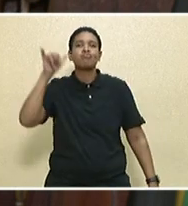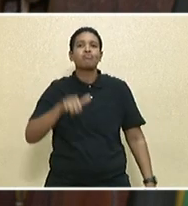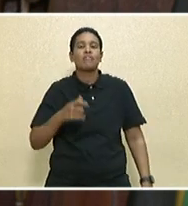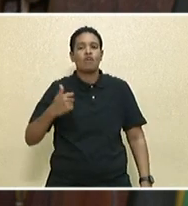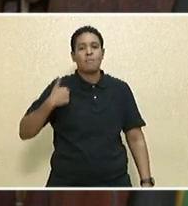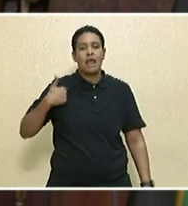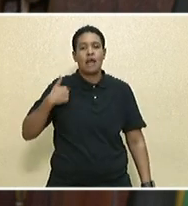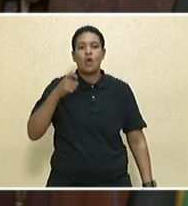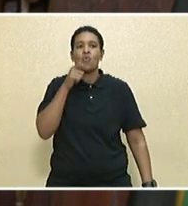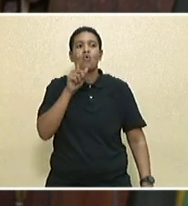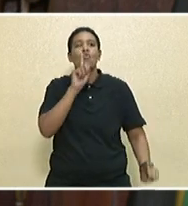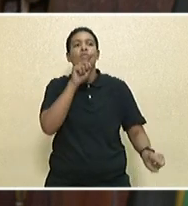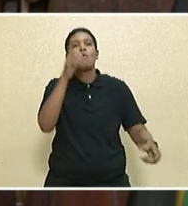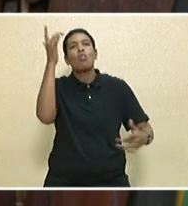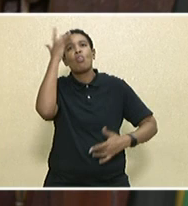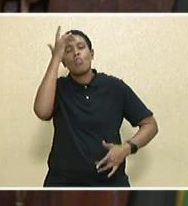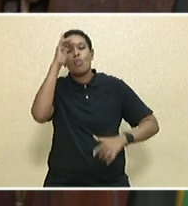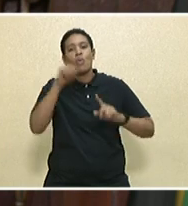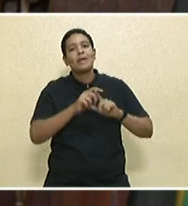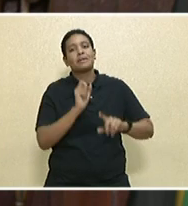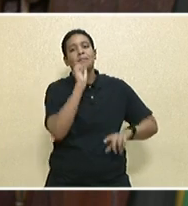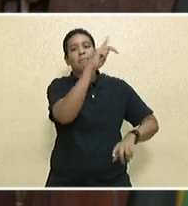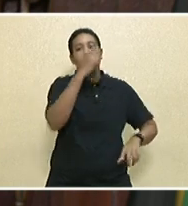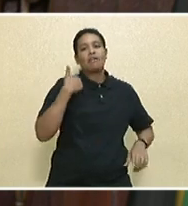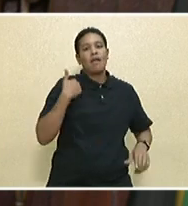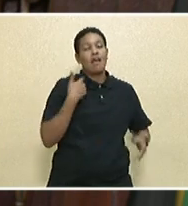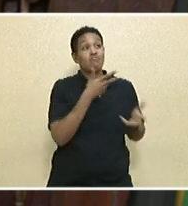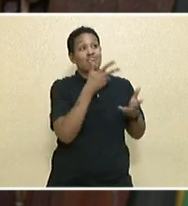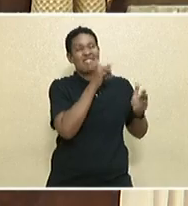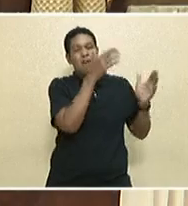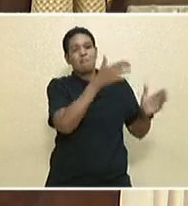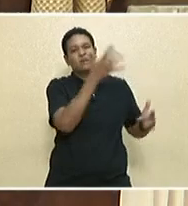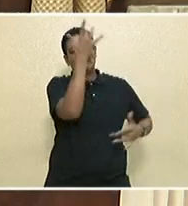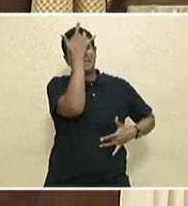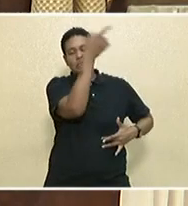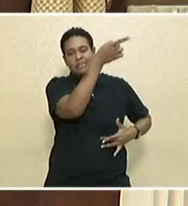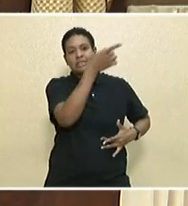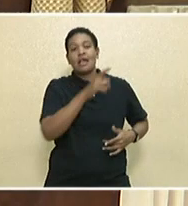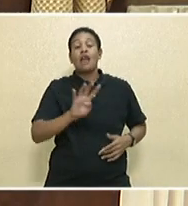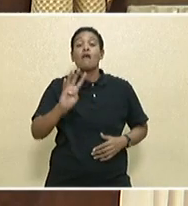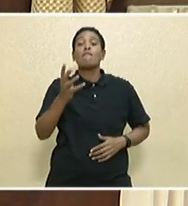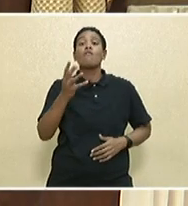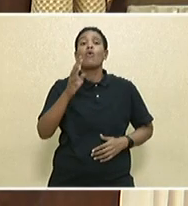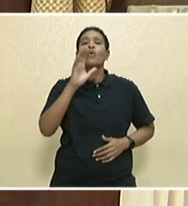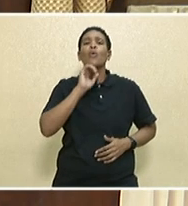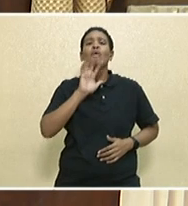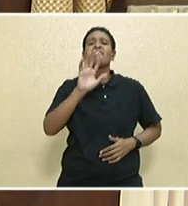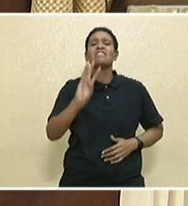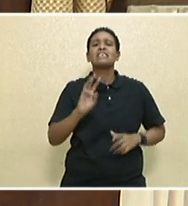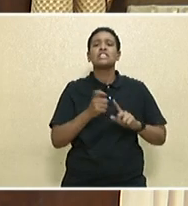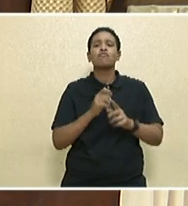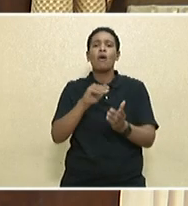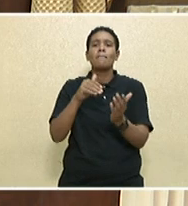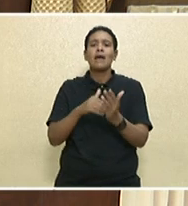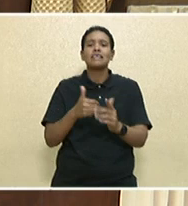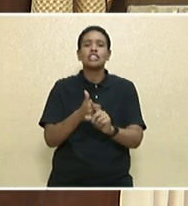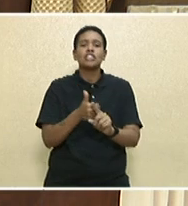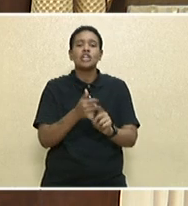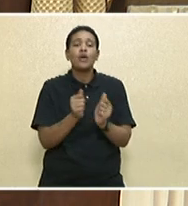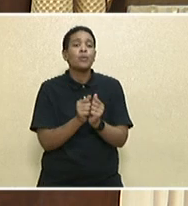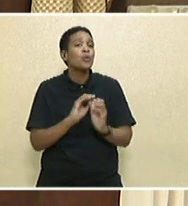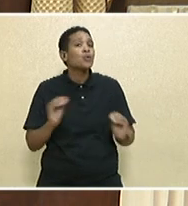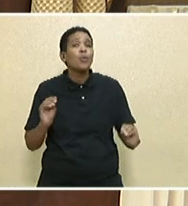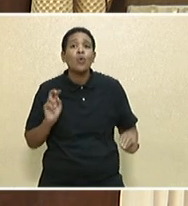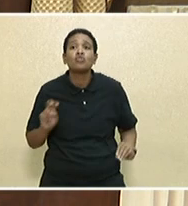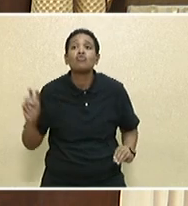ill upon return to Canada. And the fourth is a 56-year-old male from Manchester with no